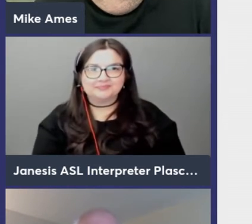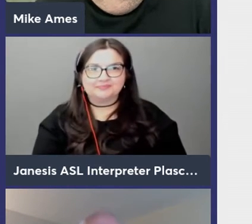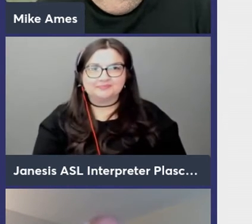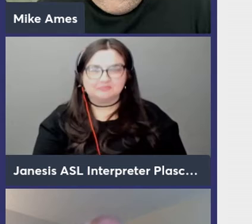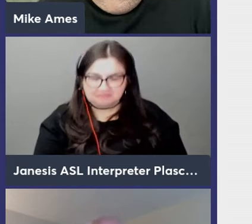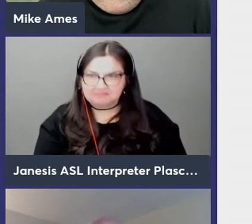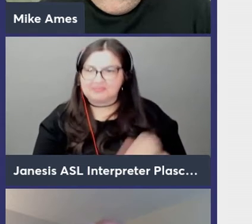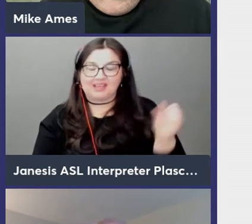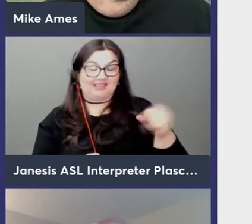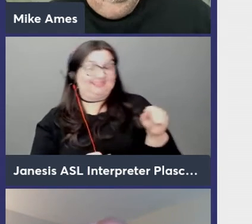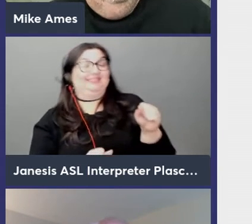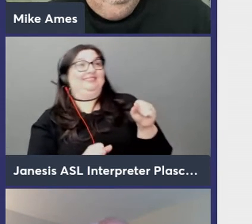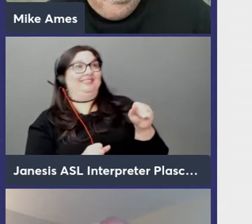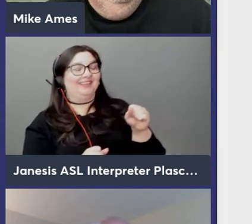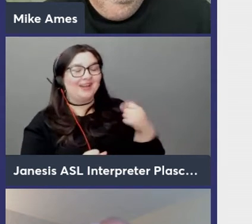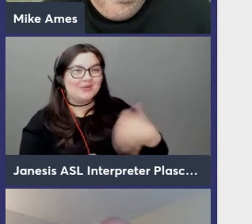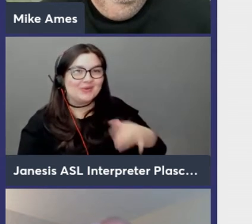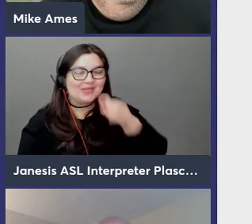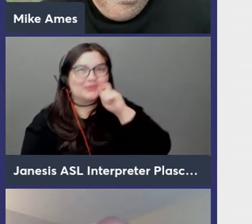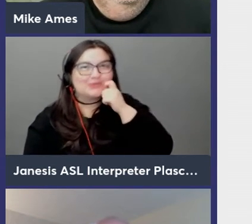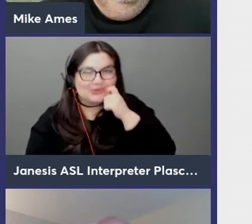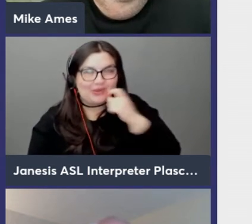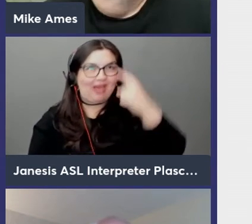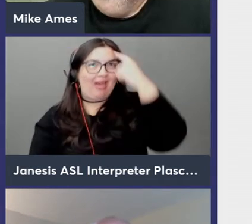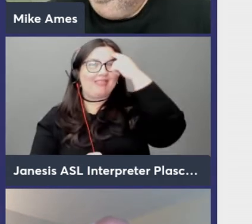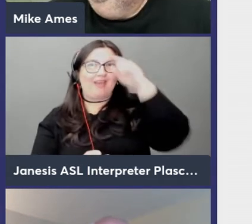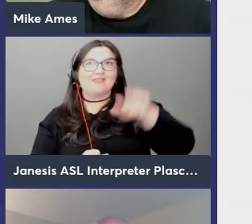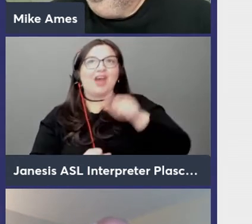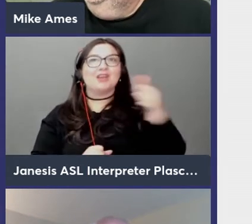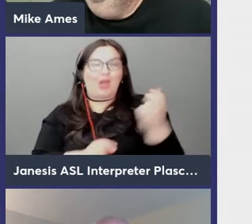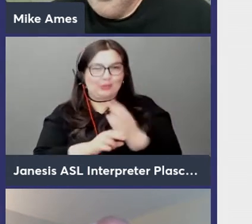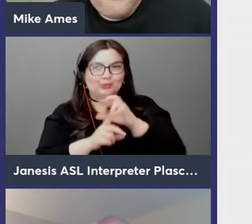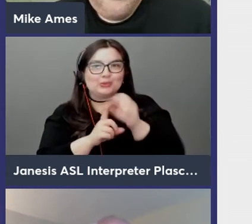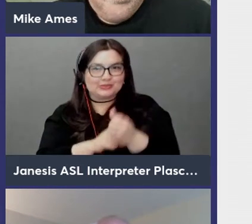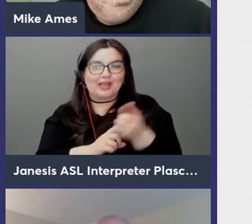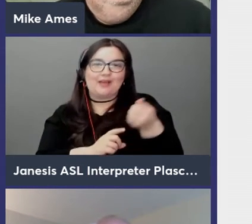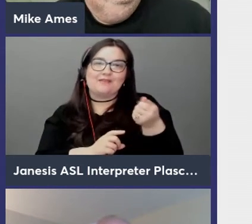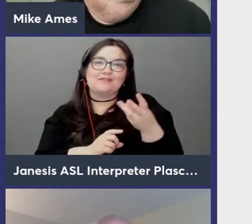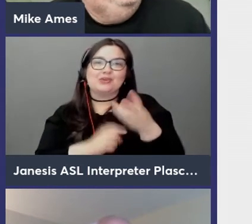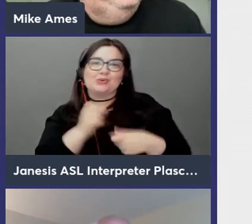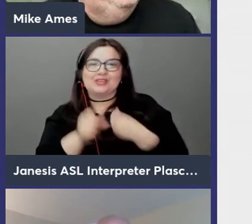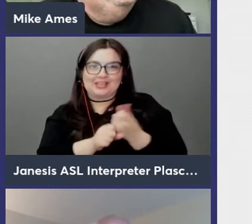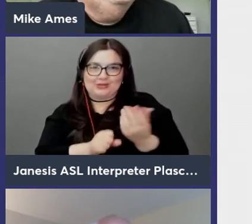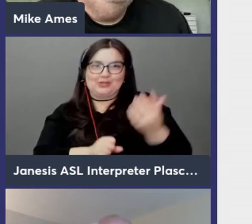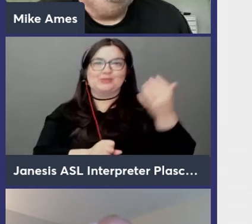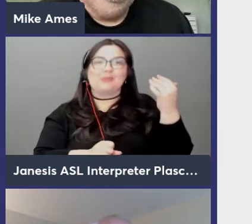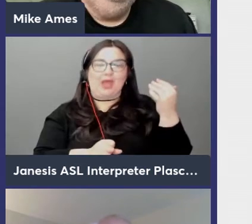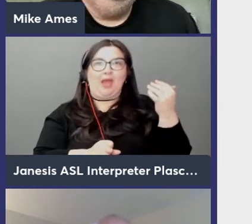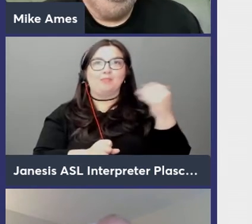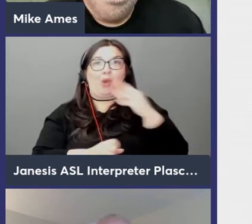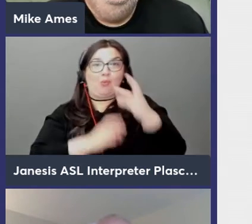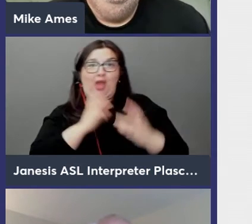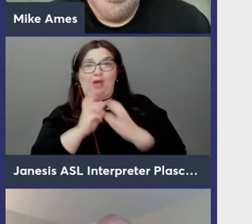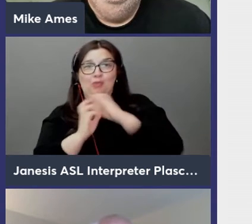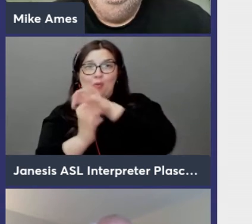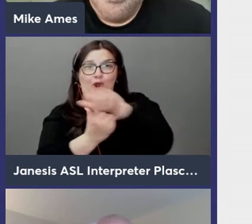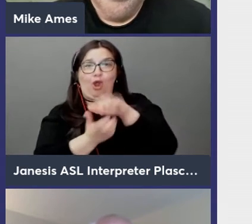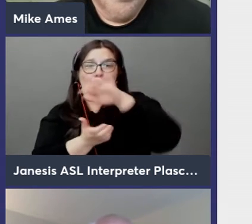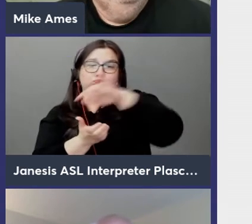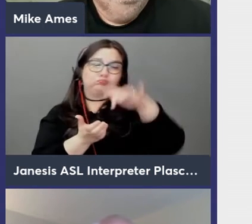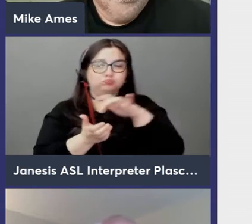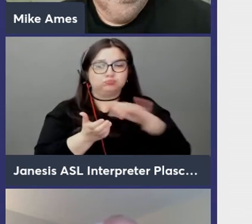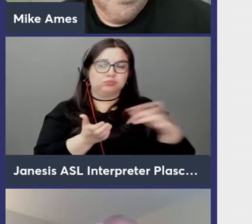Yeah, this is cool. I just thought of another real world use case for this. So a couple of years ago, I came back from a around the world trip. I've been away